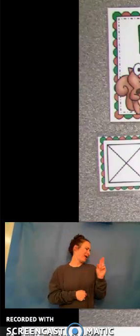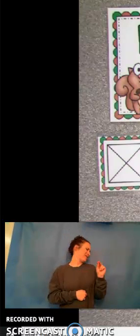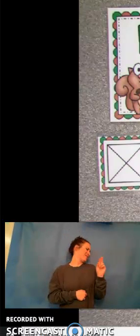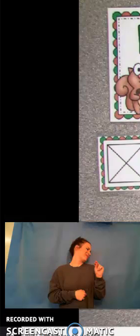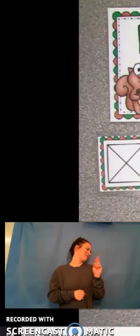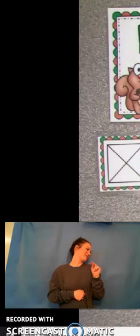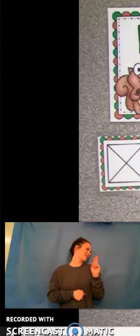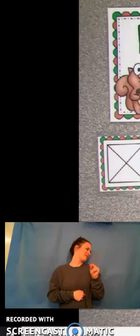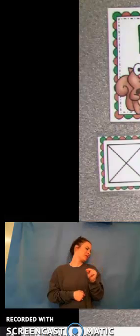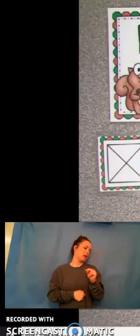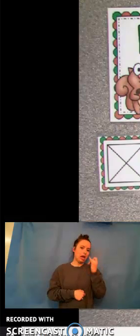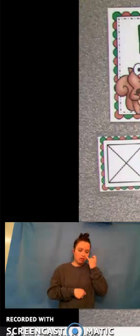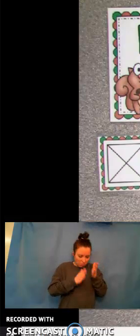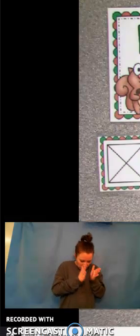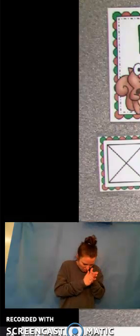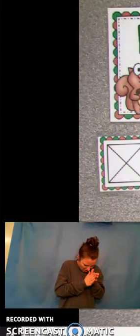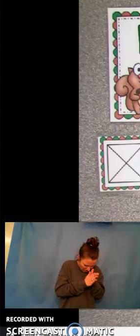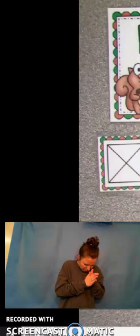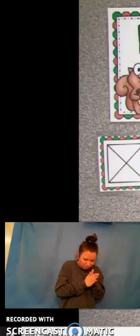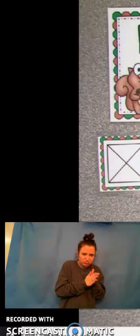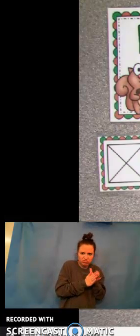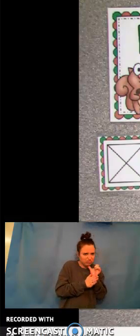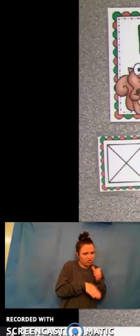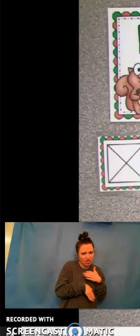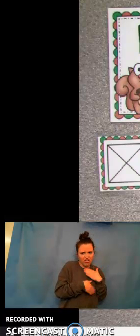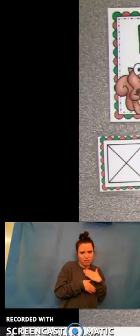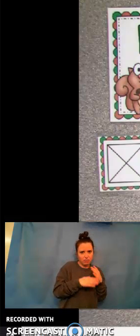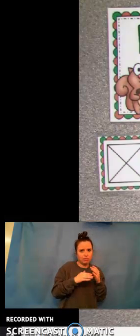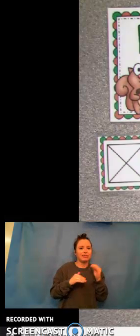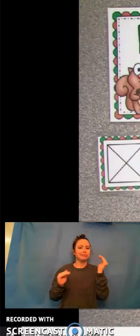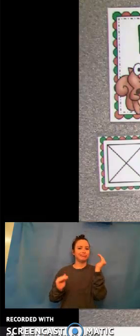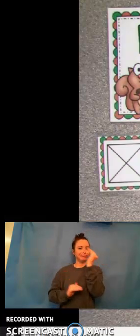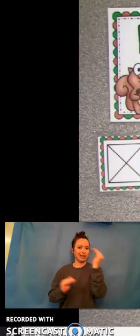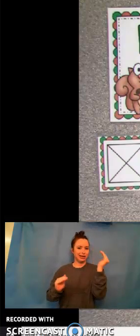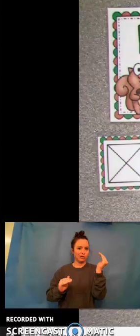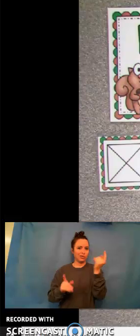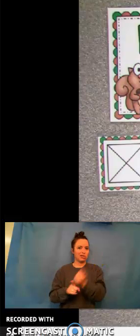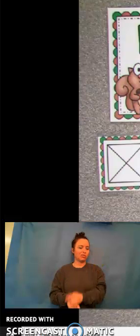if I got this really tiny piece, I would not be happy. They are unequal.